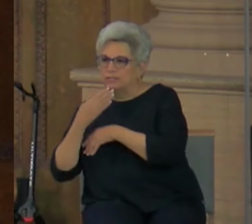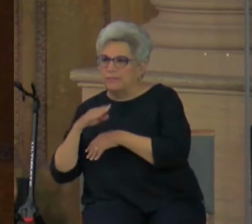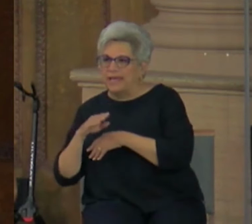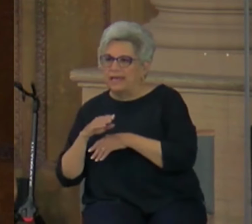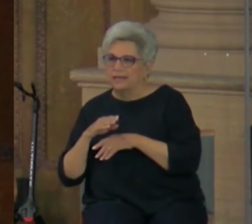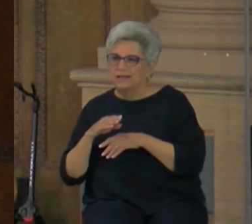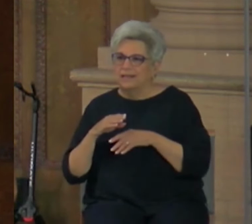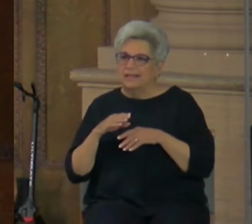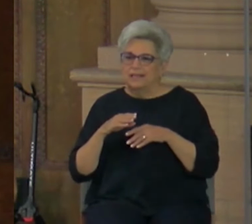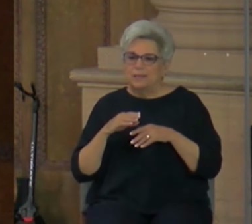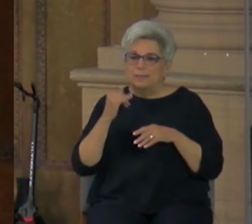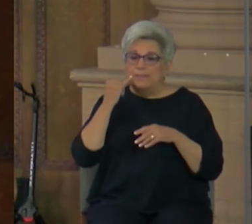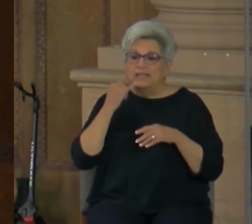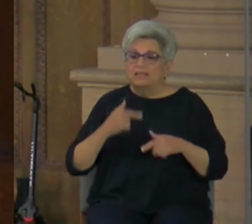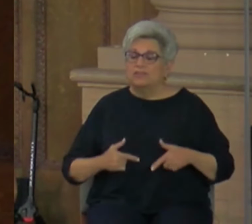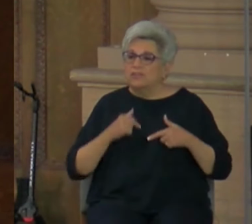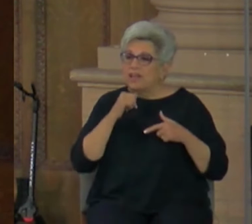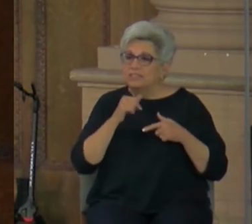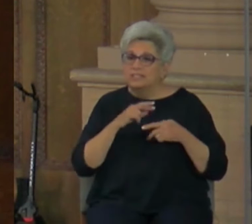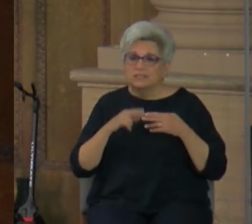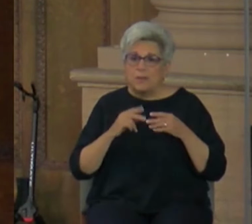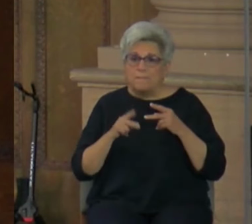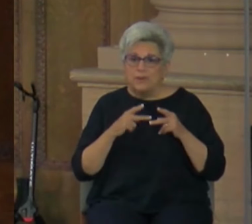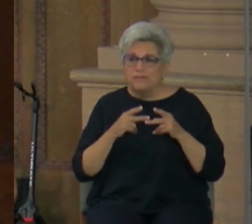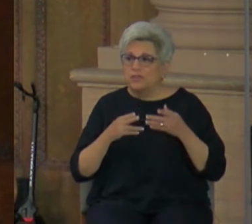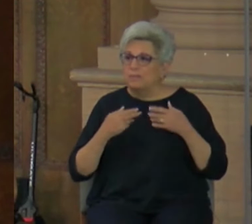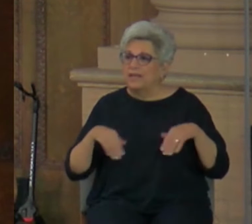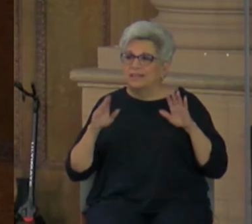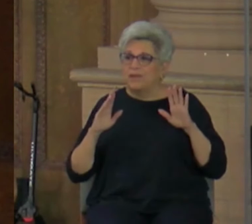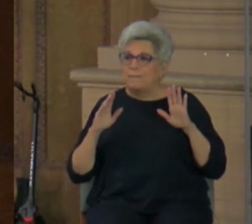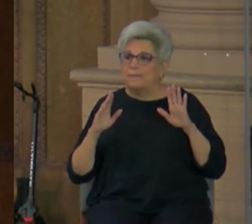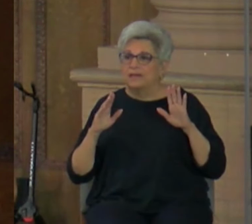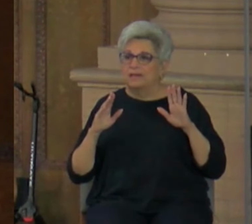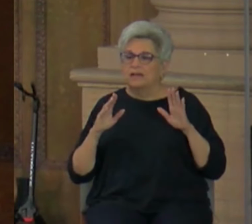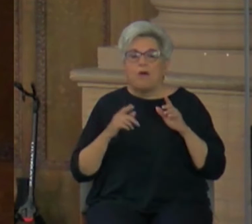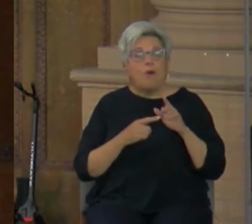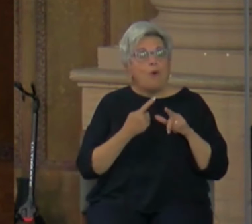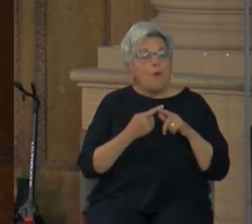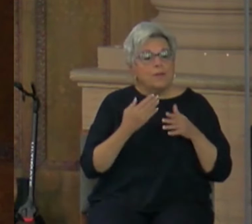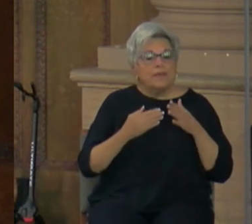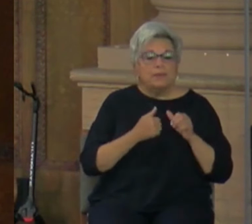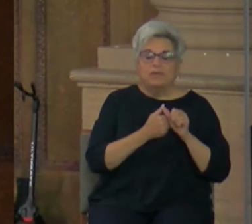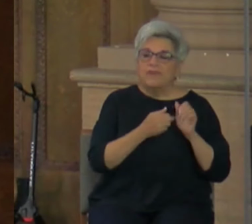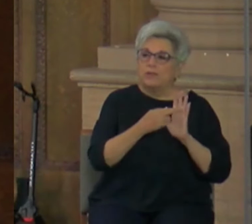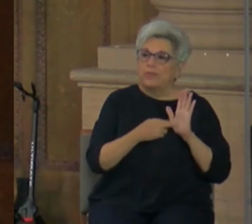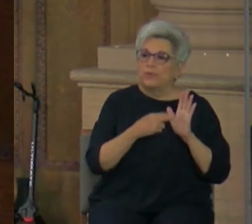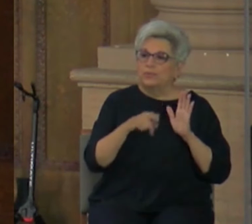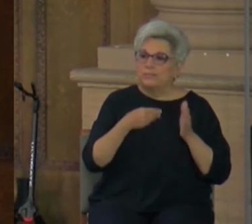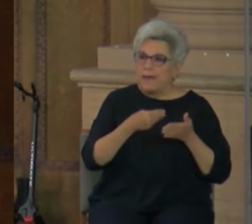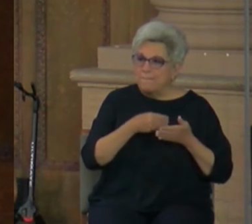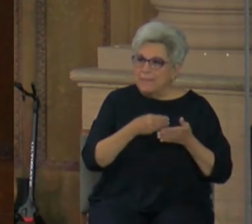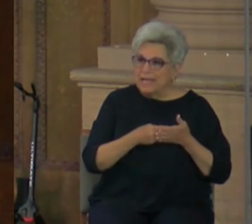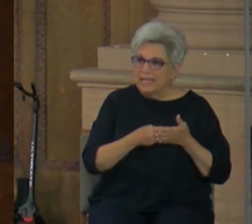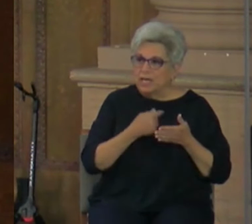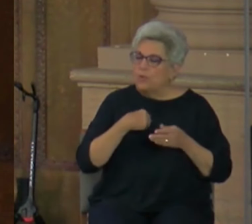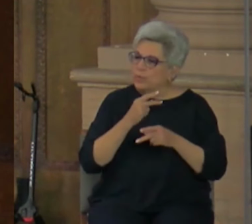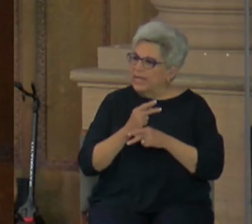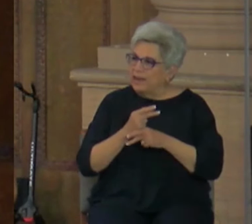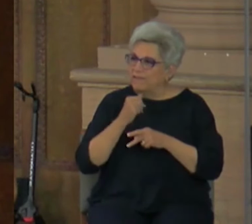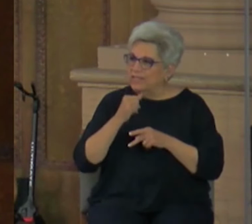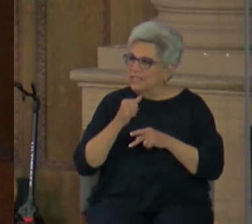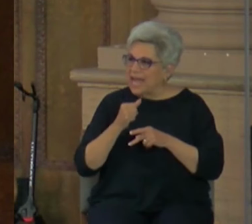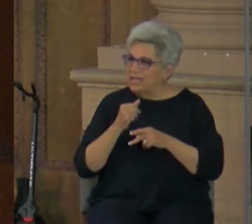God. Or we followed biblical wisdom for managing money. We were cautious about debt. We were responsible. We were hardworking. And